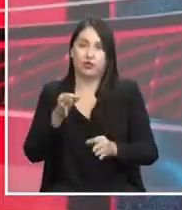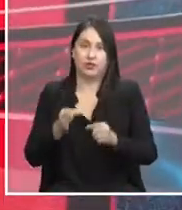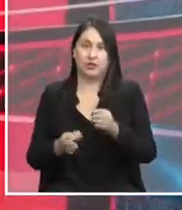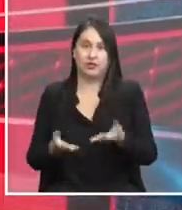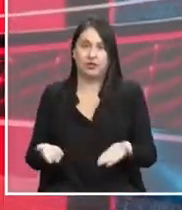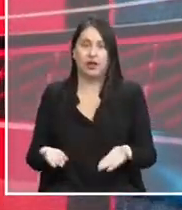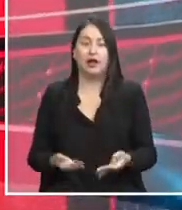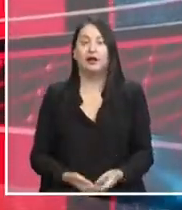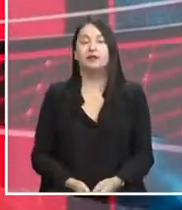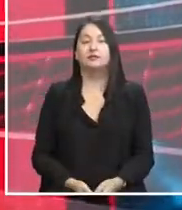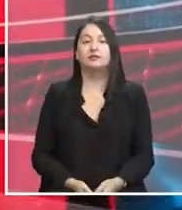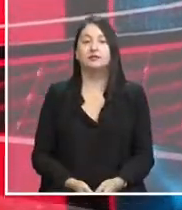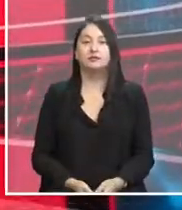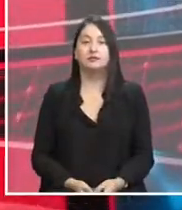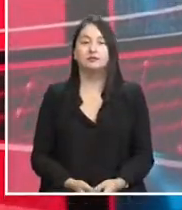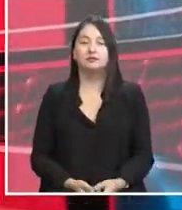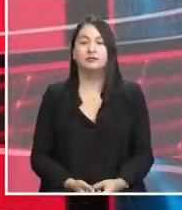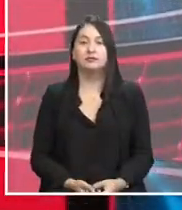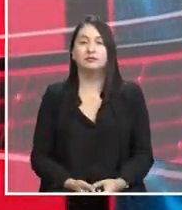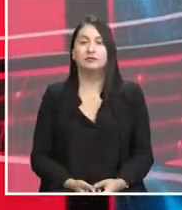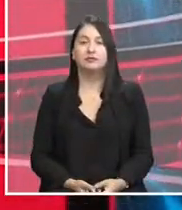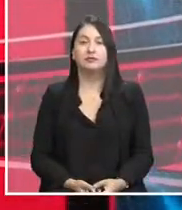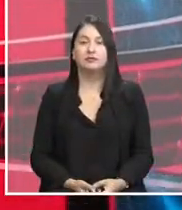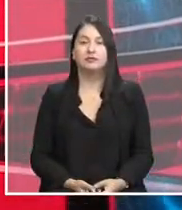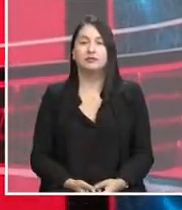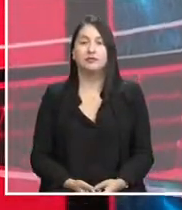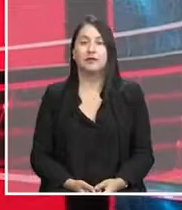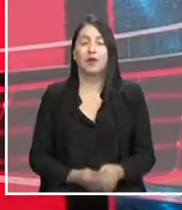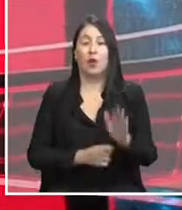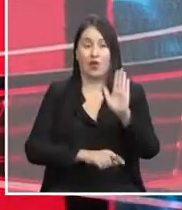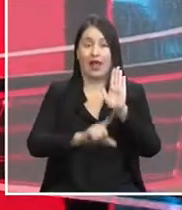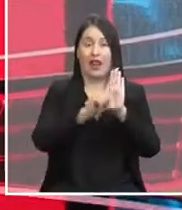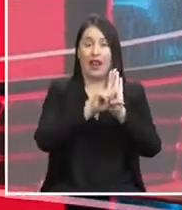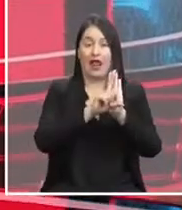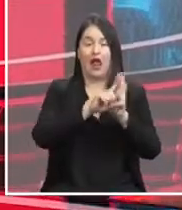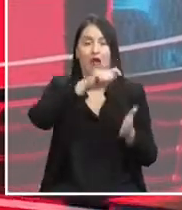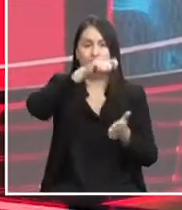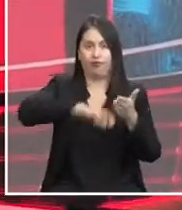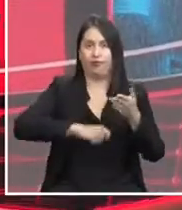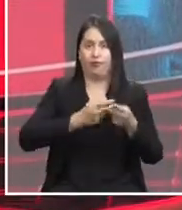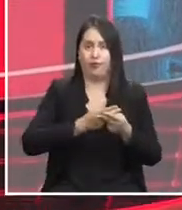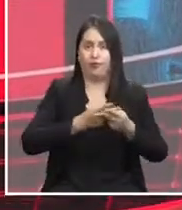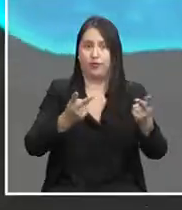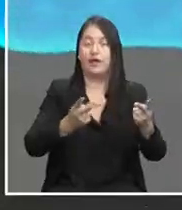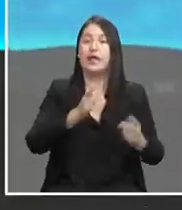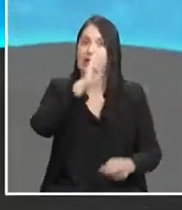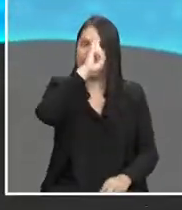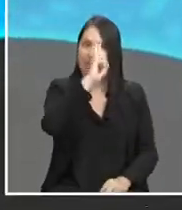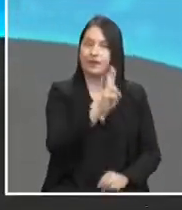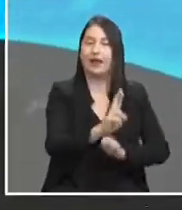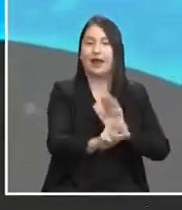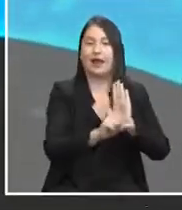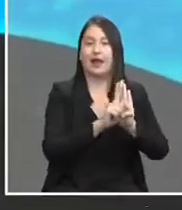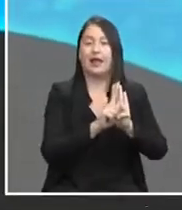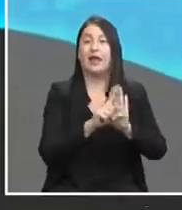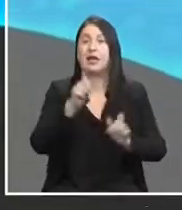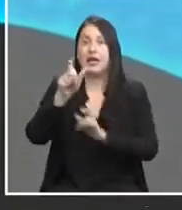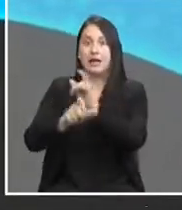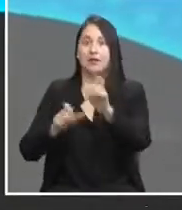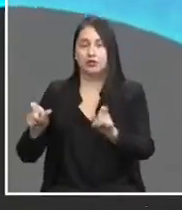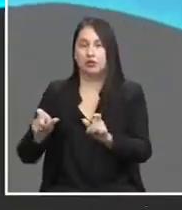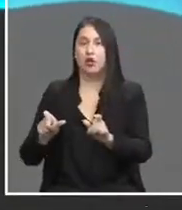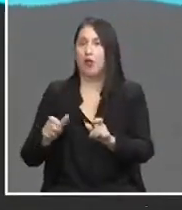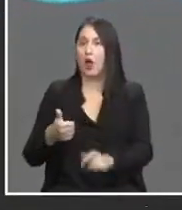and respect the law, and make the people respect the law. In cyberspace,